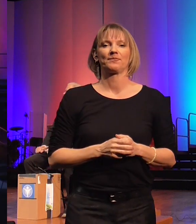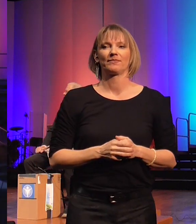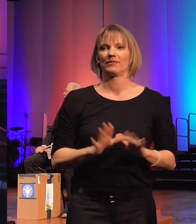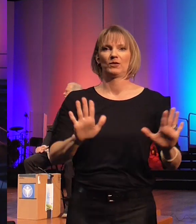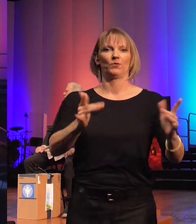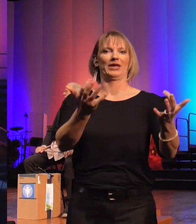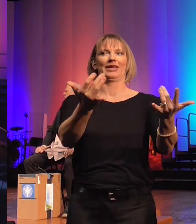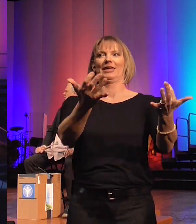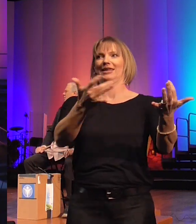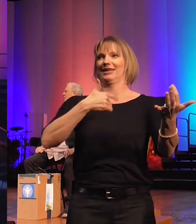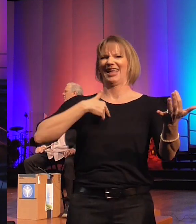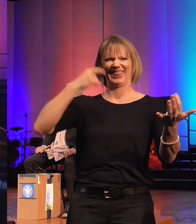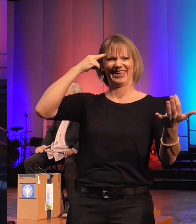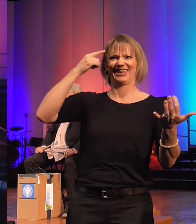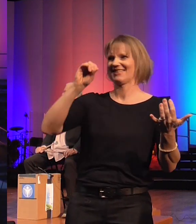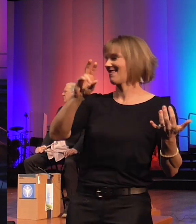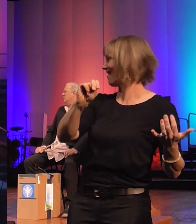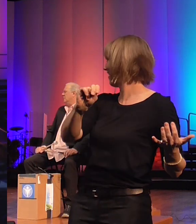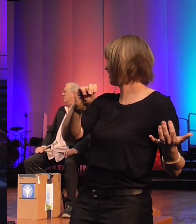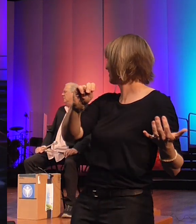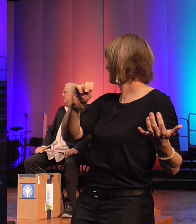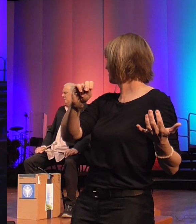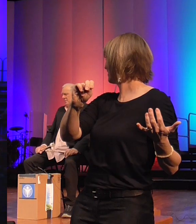Hang on. I feel like it's on.